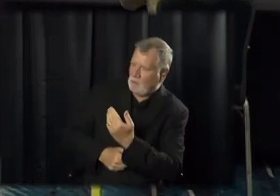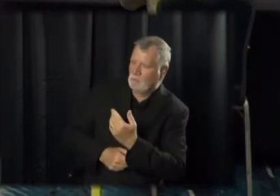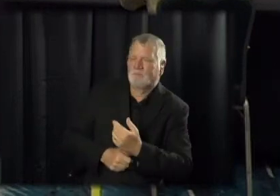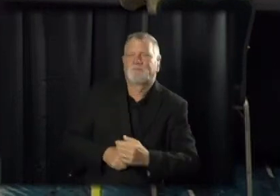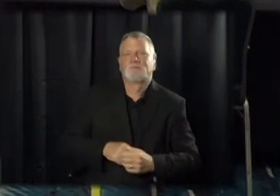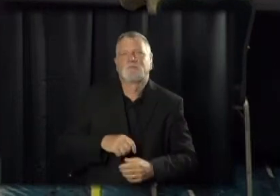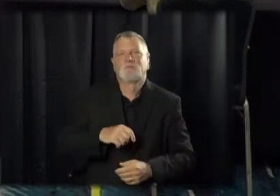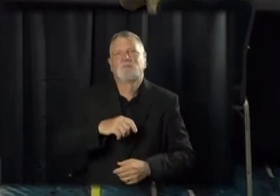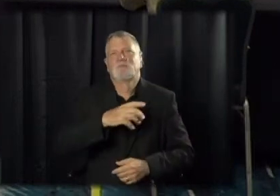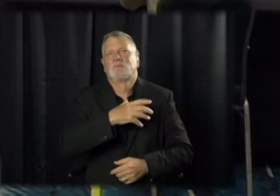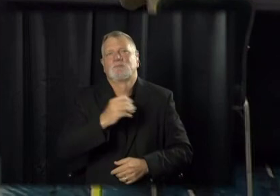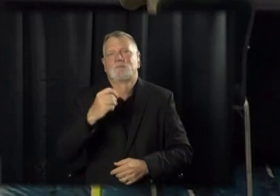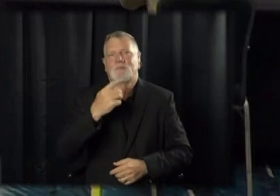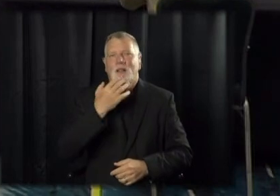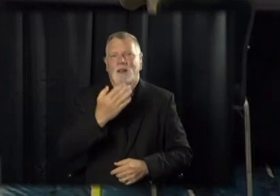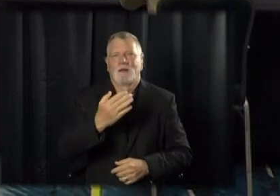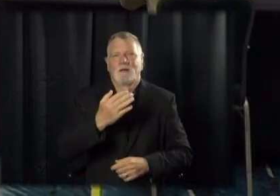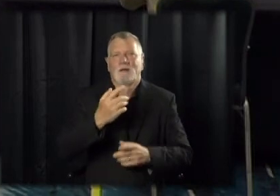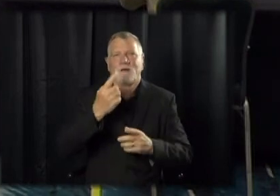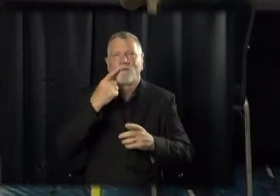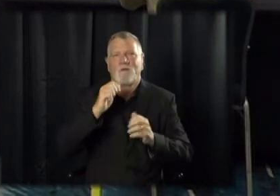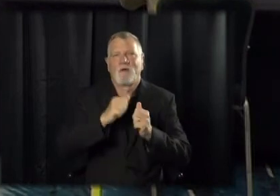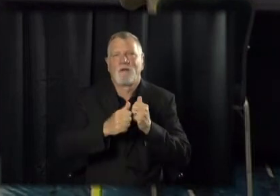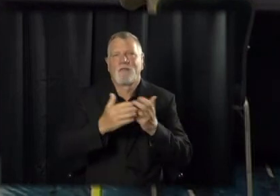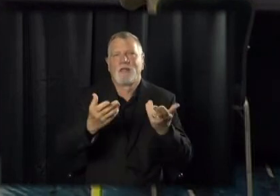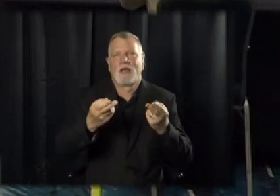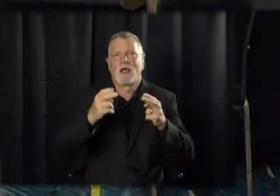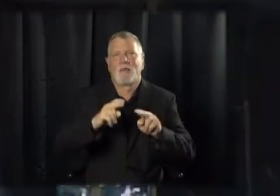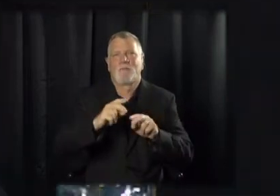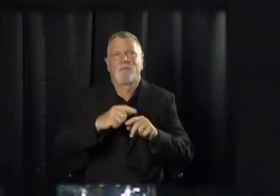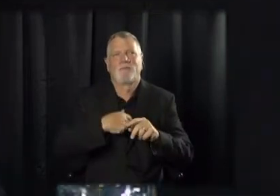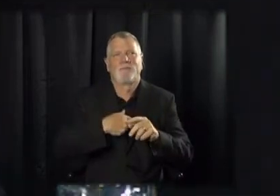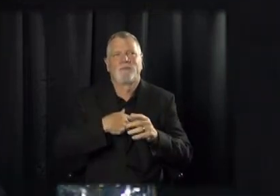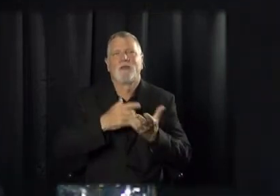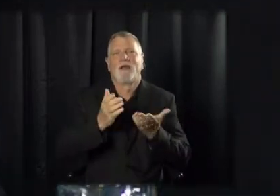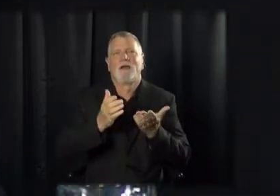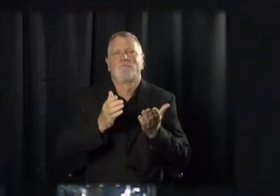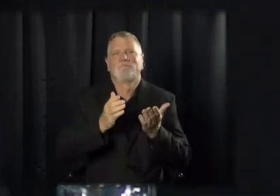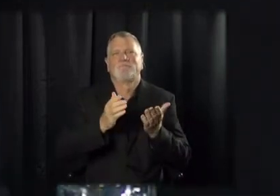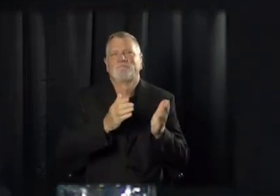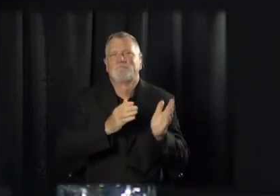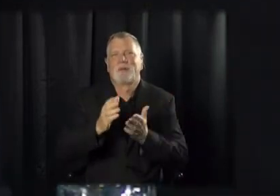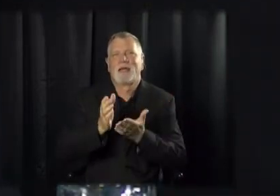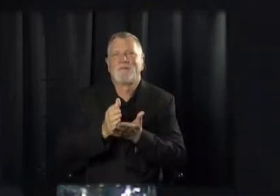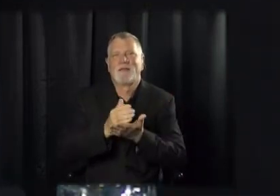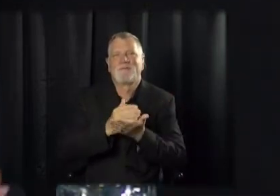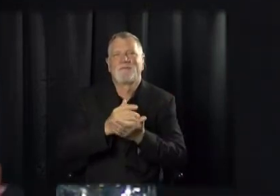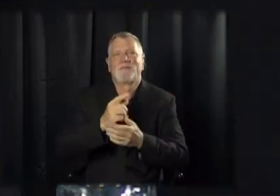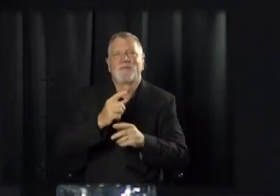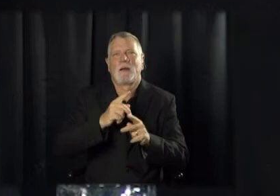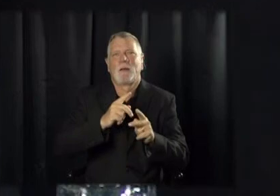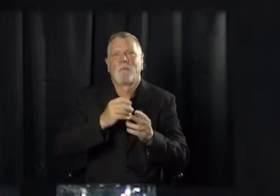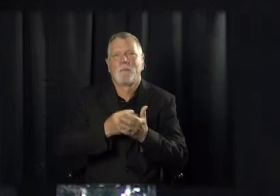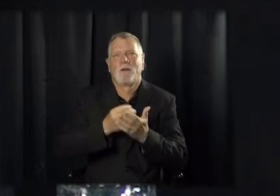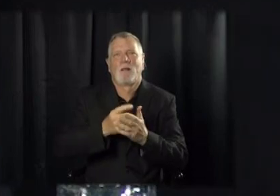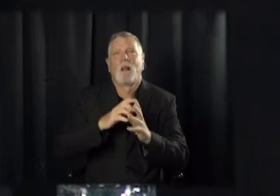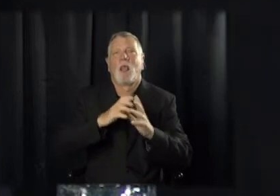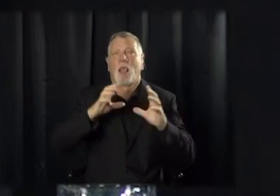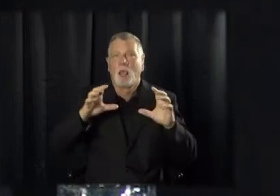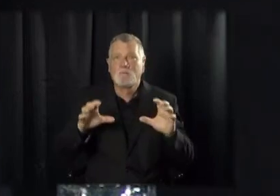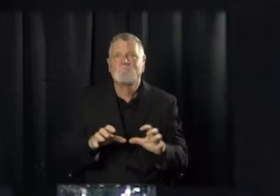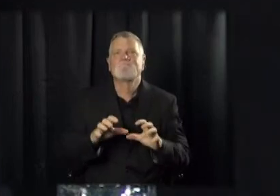to make this happen as well. We've been talking about the fiscal plans. They've taken an enormous amount of